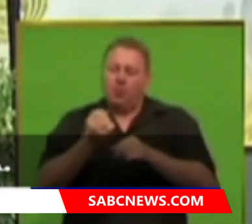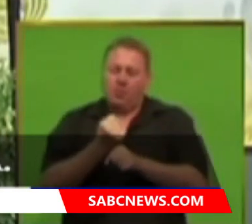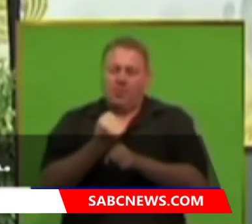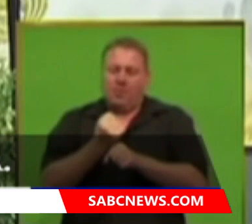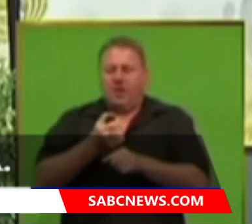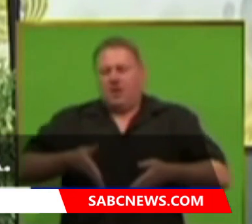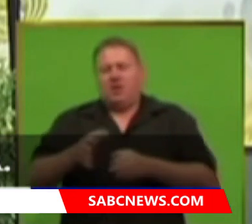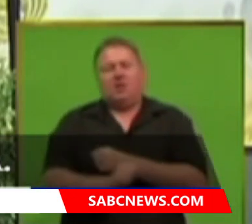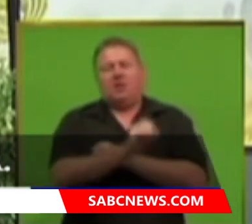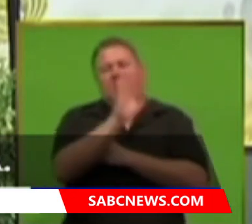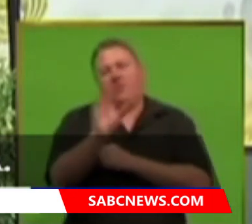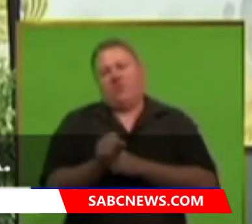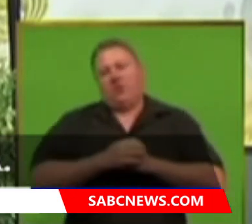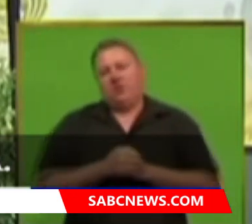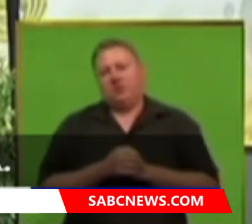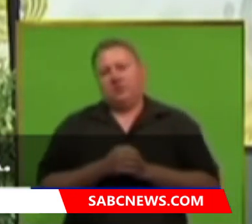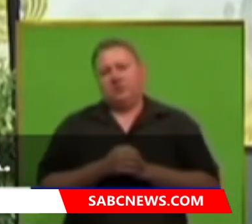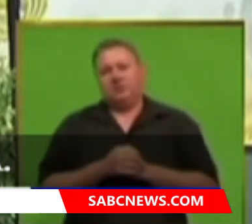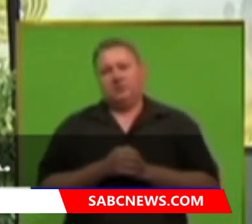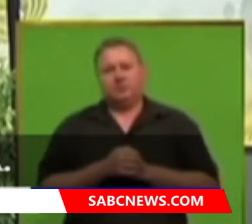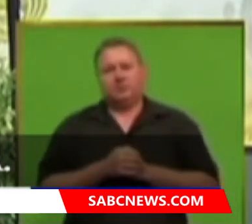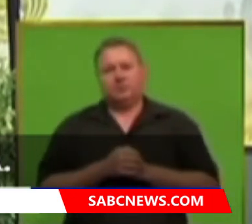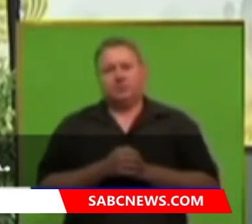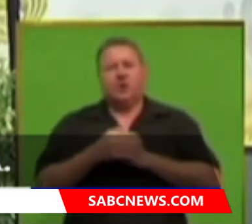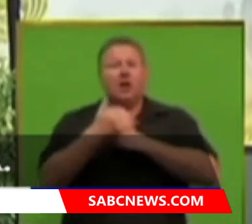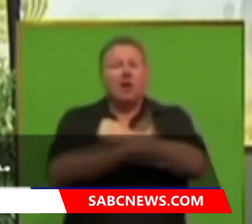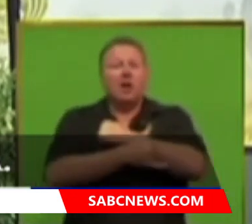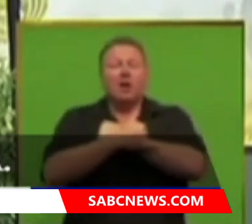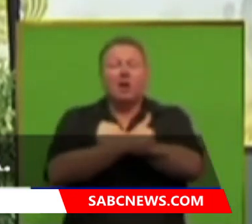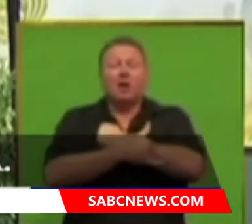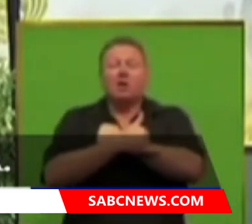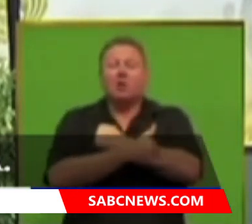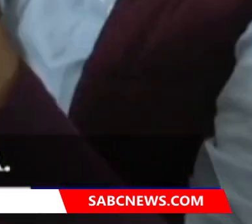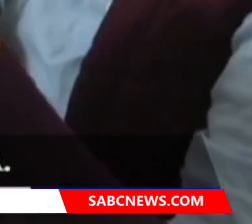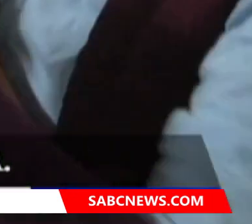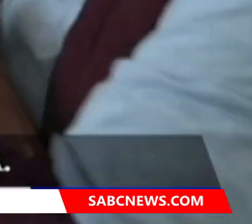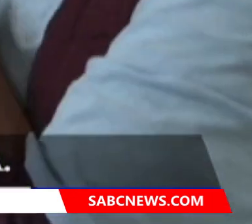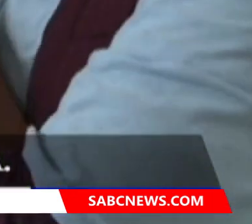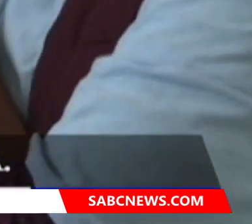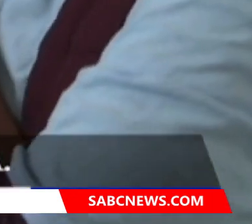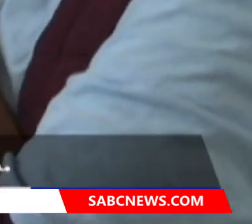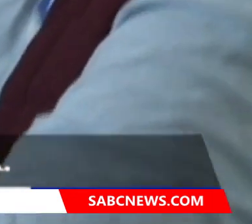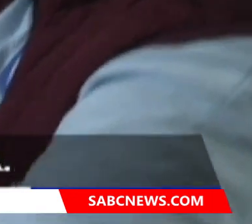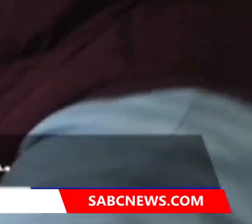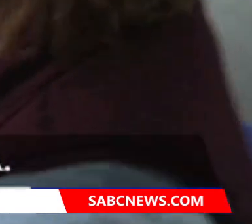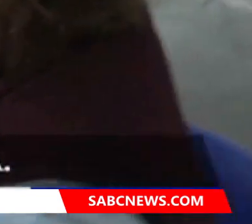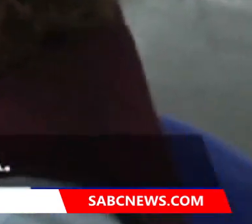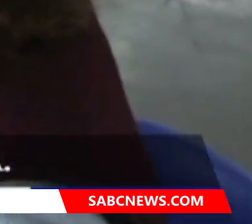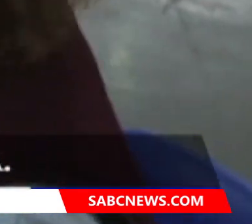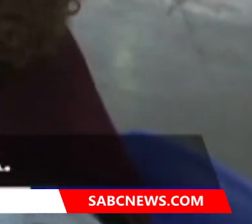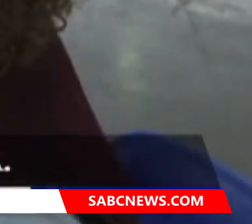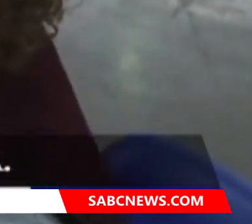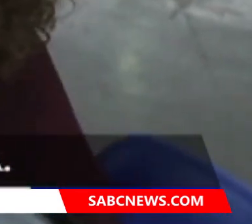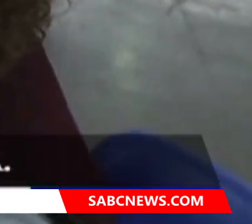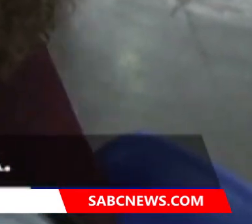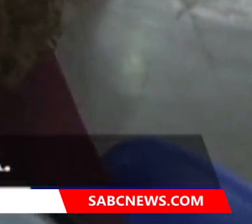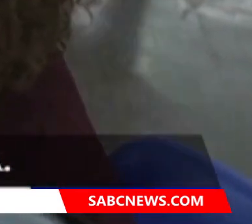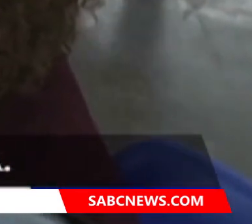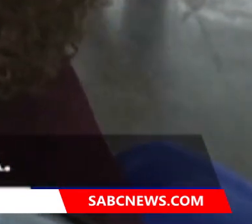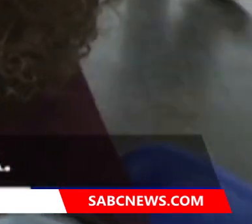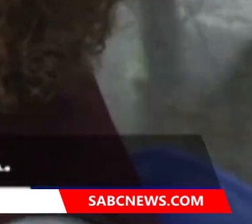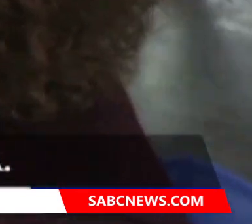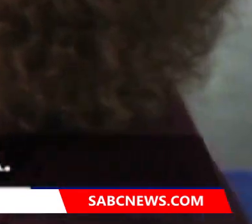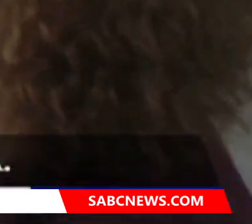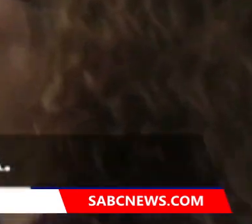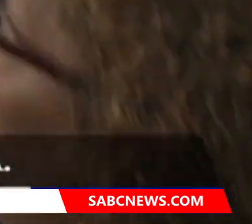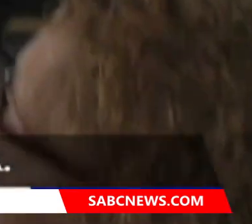means this election will be more hotly contested than ever before. In the booth, voters will have 3 ballots on which to